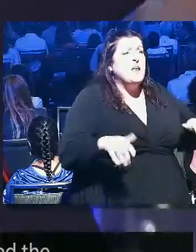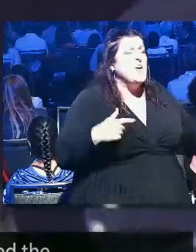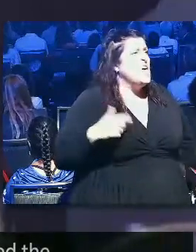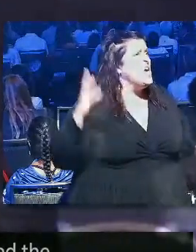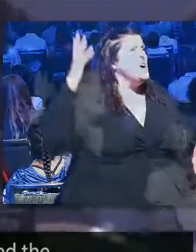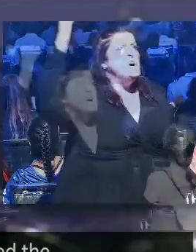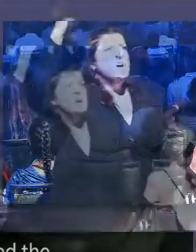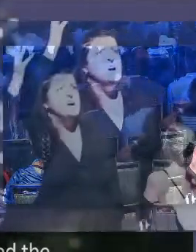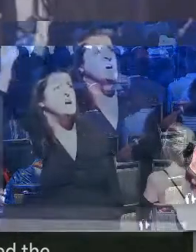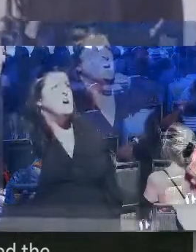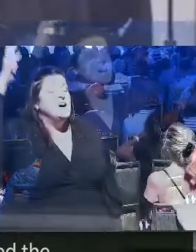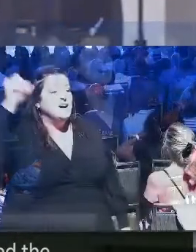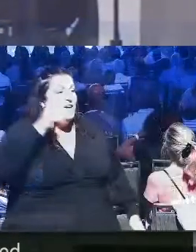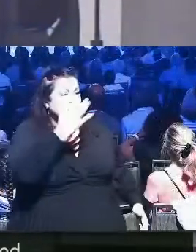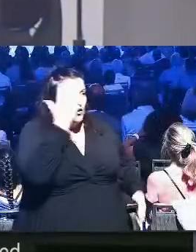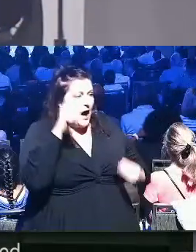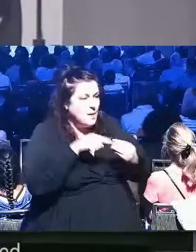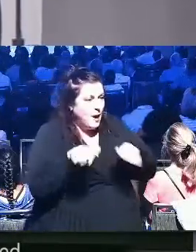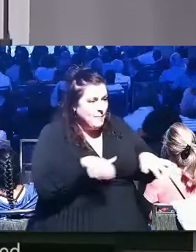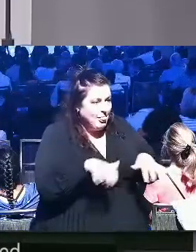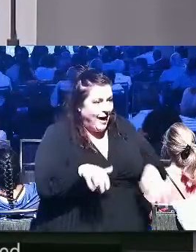amen.